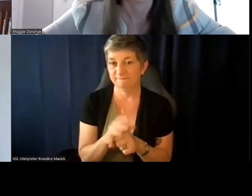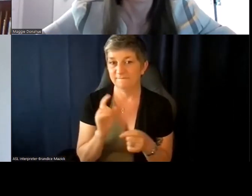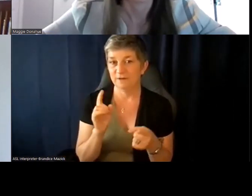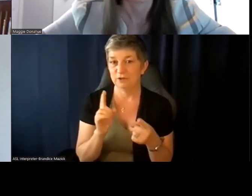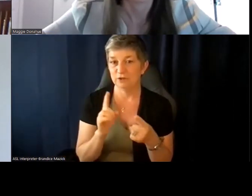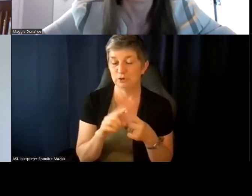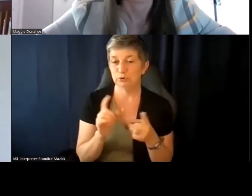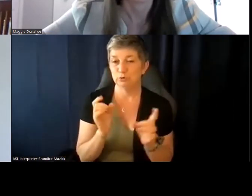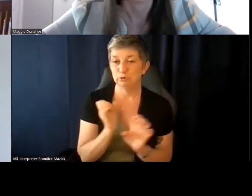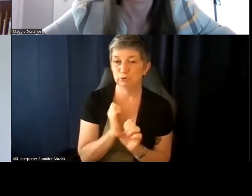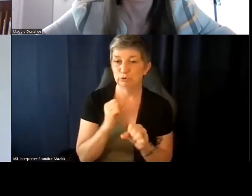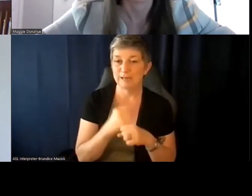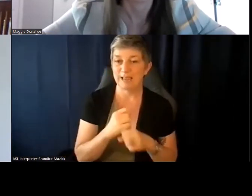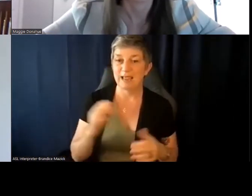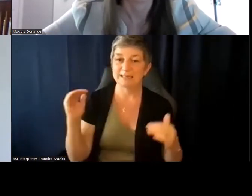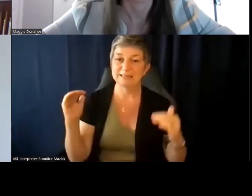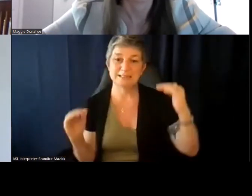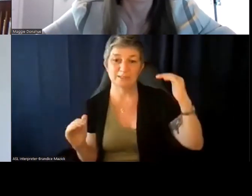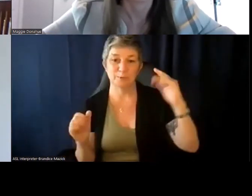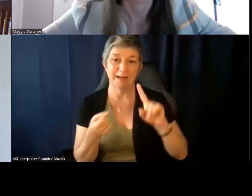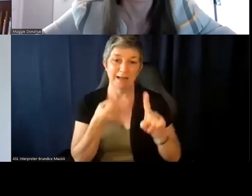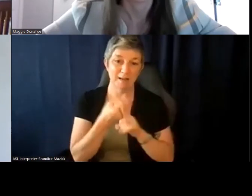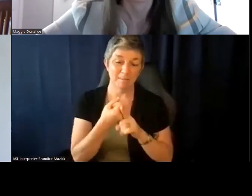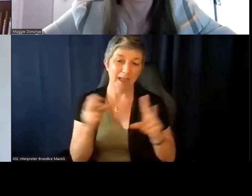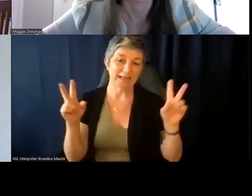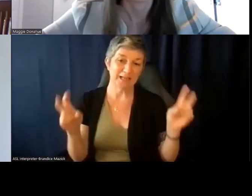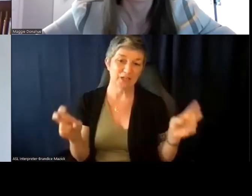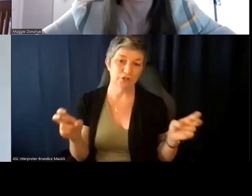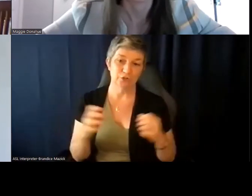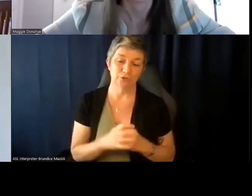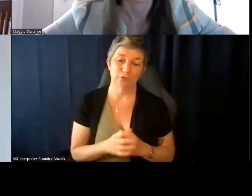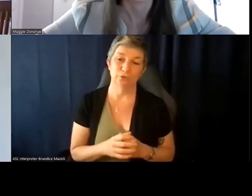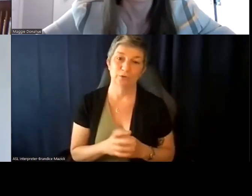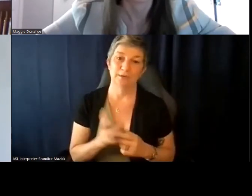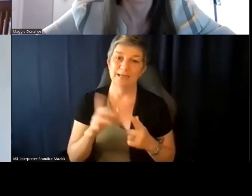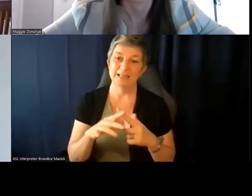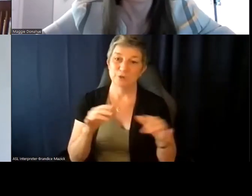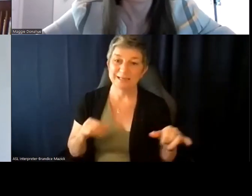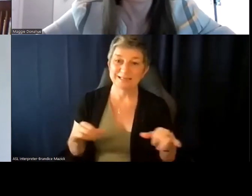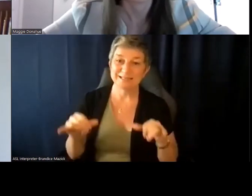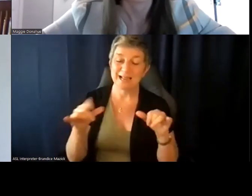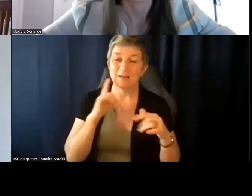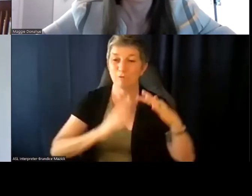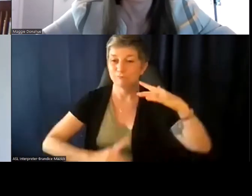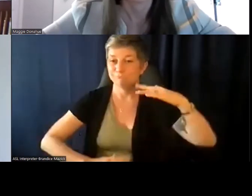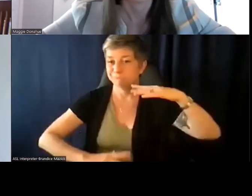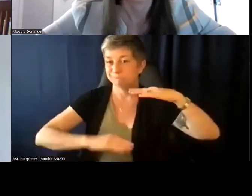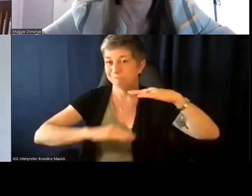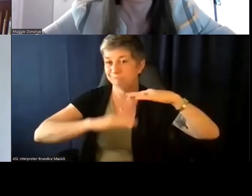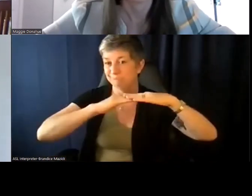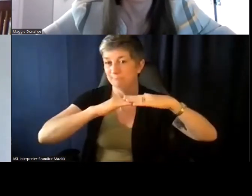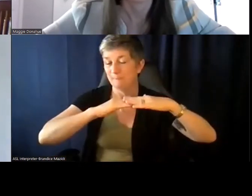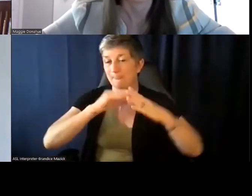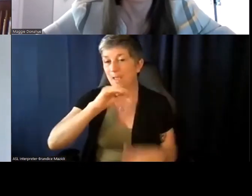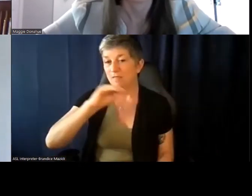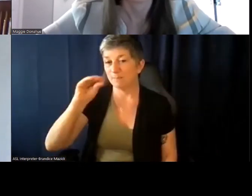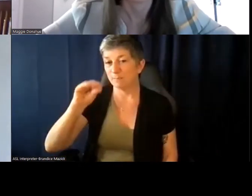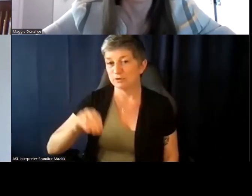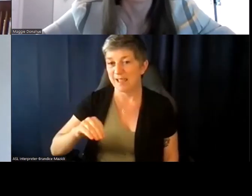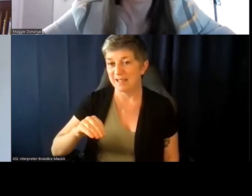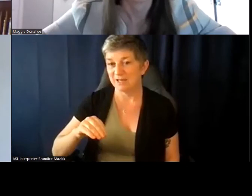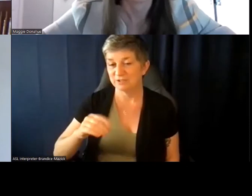create a disparate impact issue, is there a standard for how high the percentage of